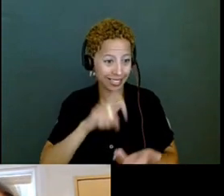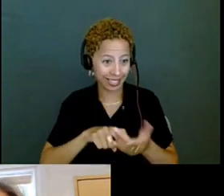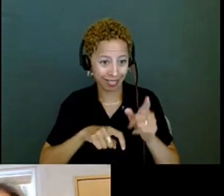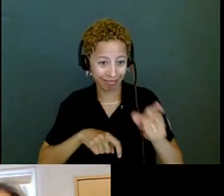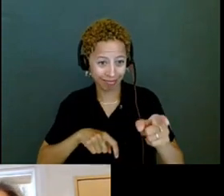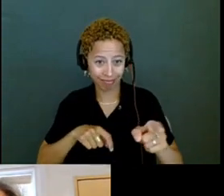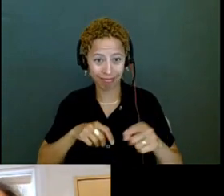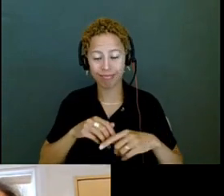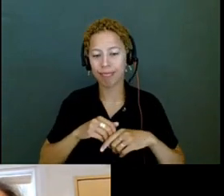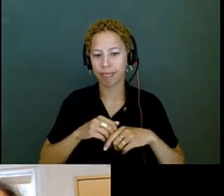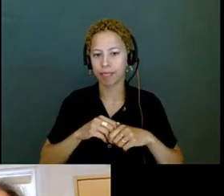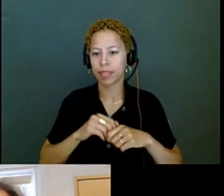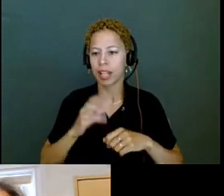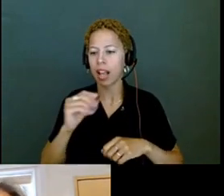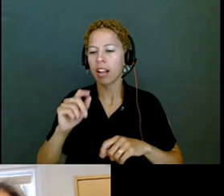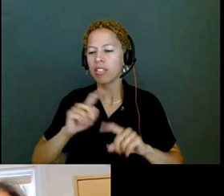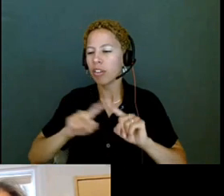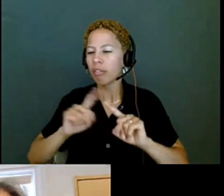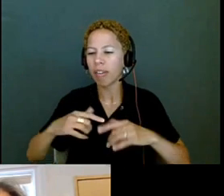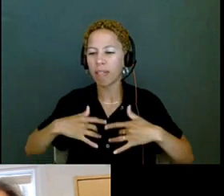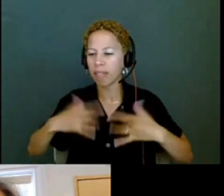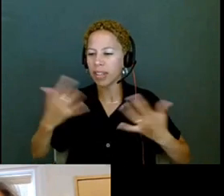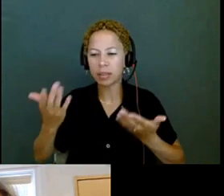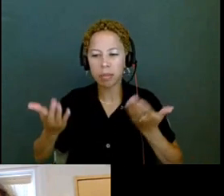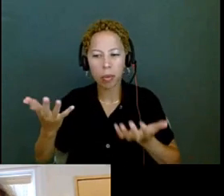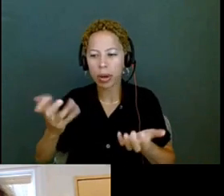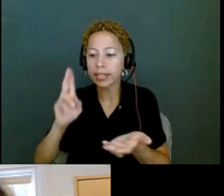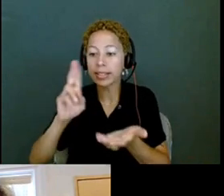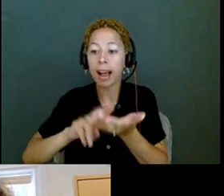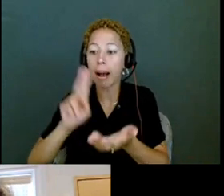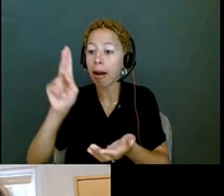and events that other people might want to sign up for.